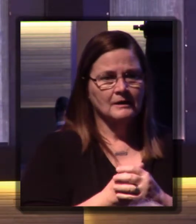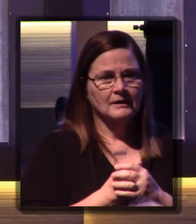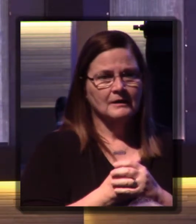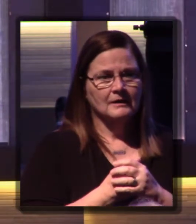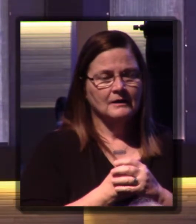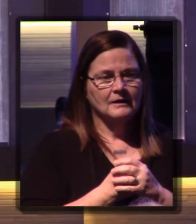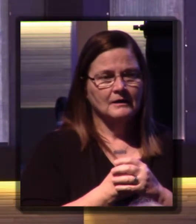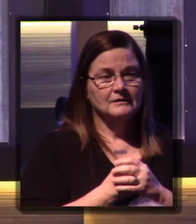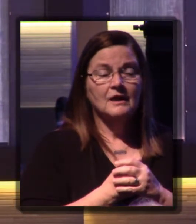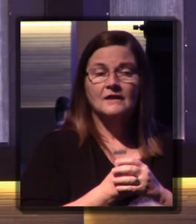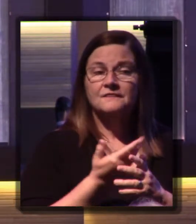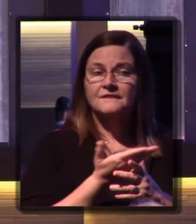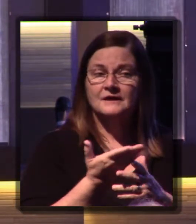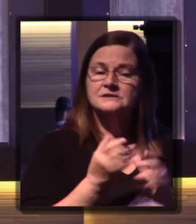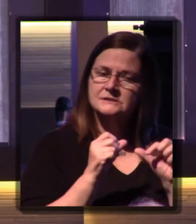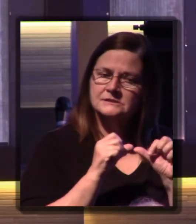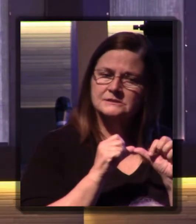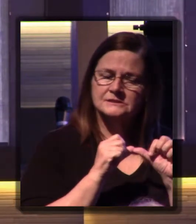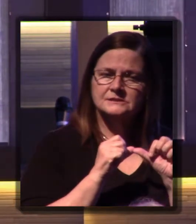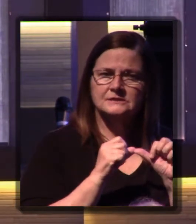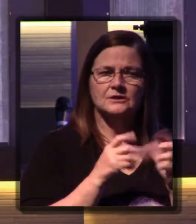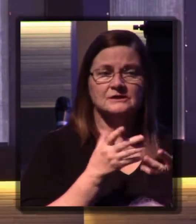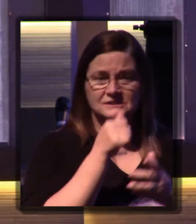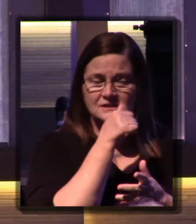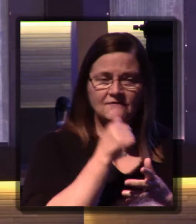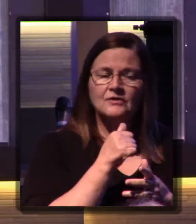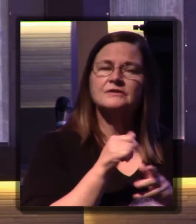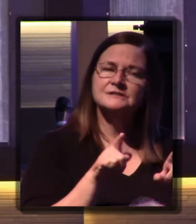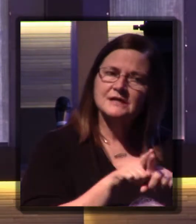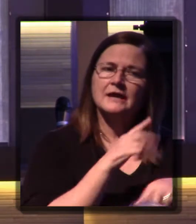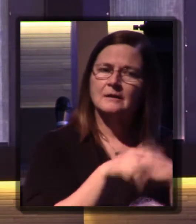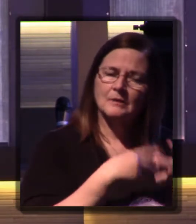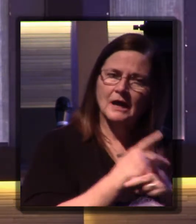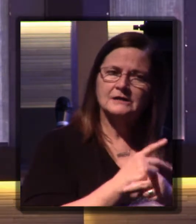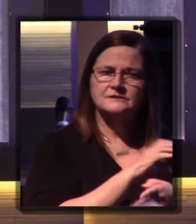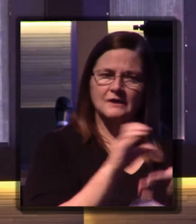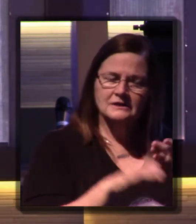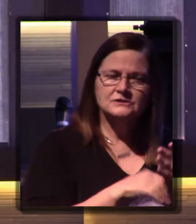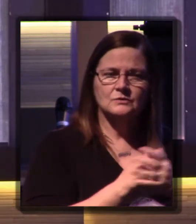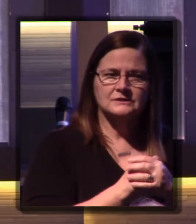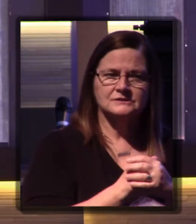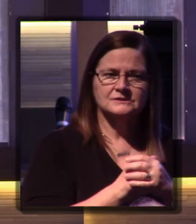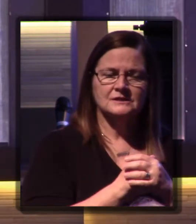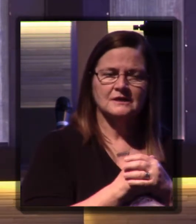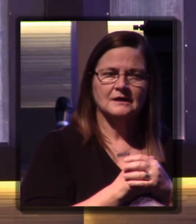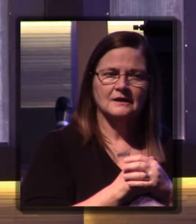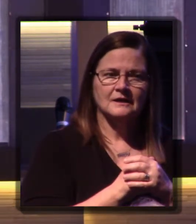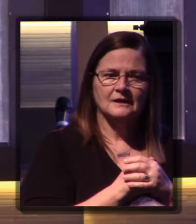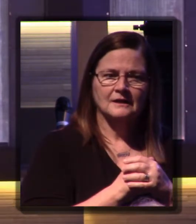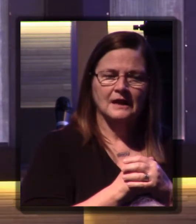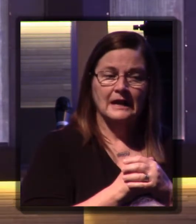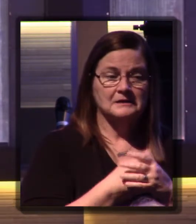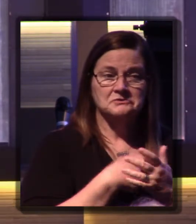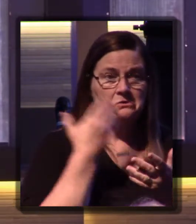something. You get that? That things are going to stay the same. You're going to suffer the same kinds of consequences over a period of time,